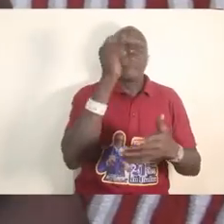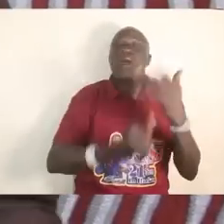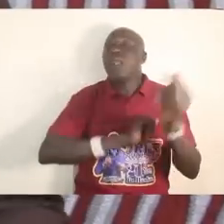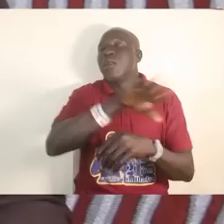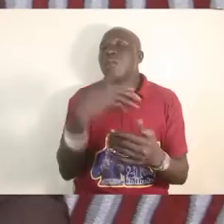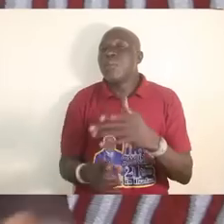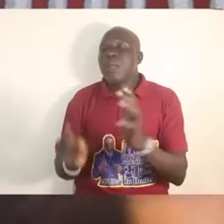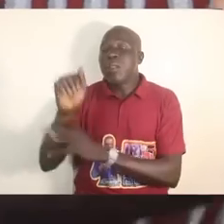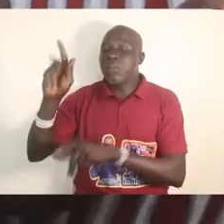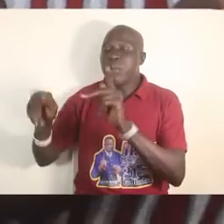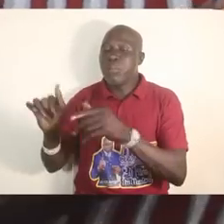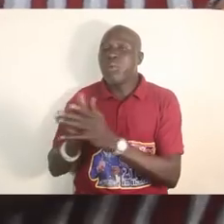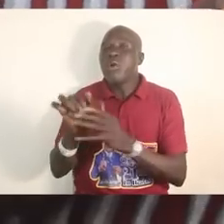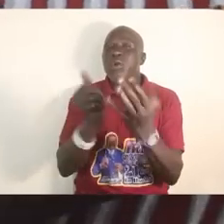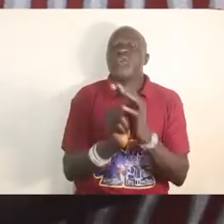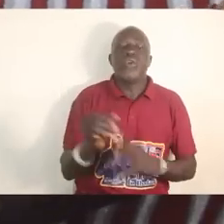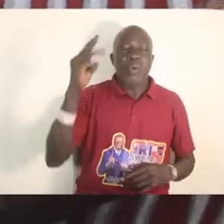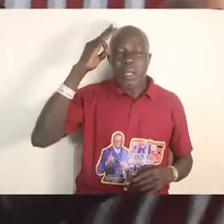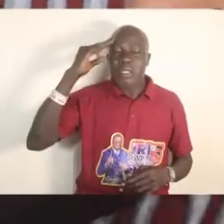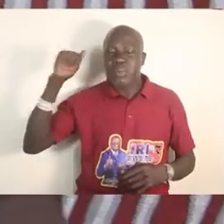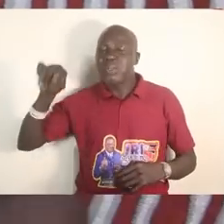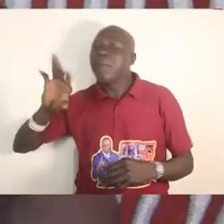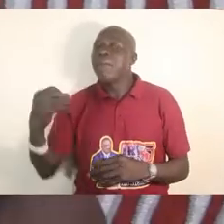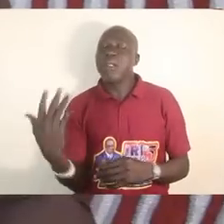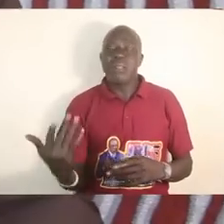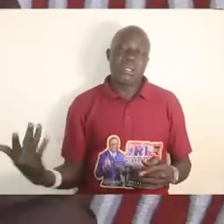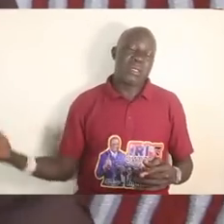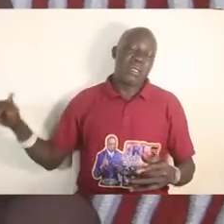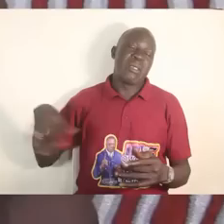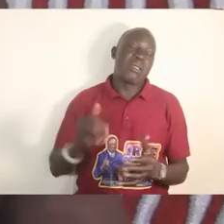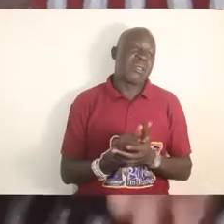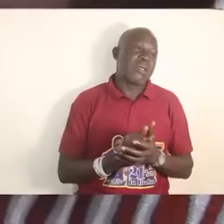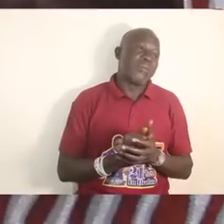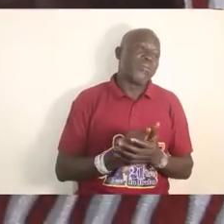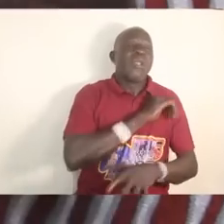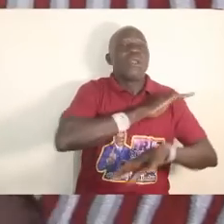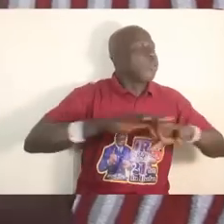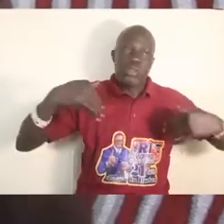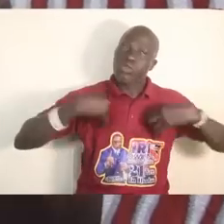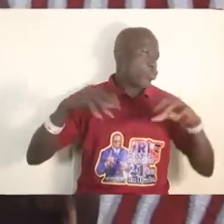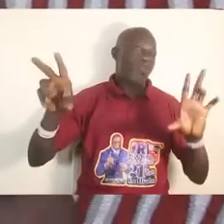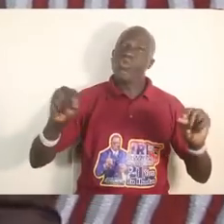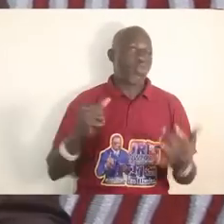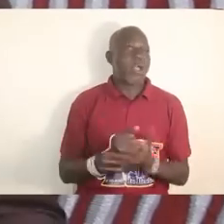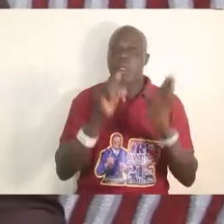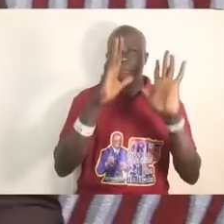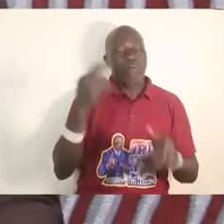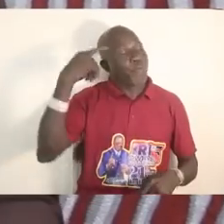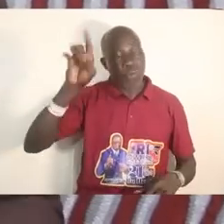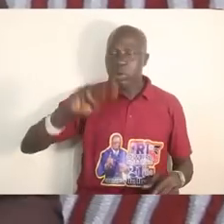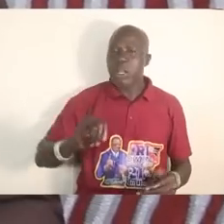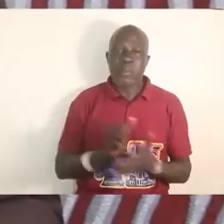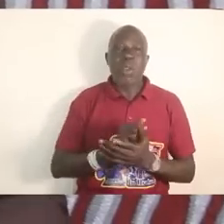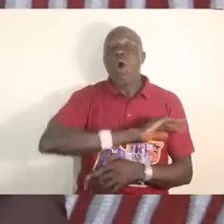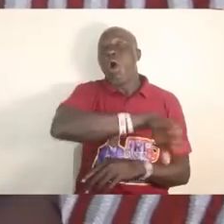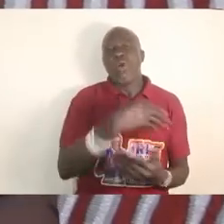ya. A lot of mankind. You want experience in the lower. They have a lot of experience of this. Chiu solu ano wama. There was no helper again.